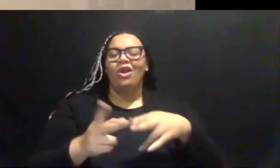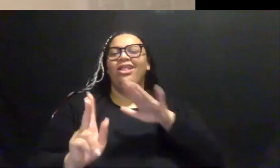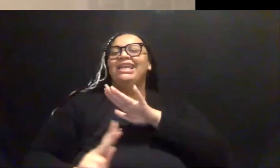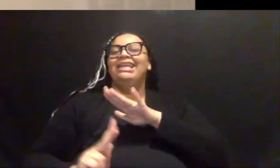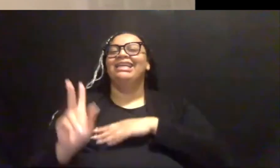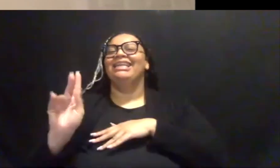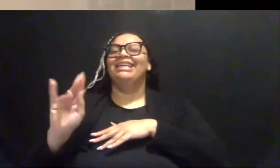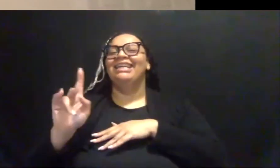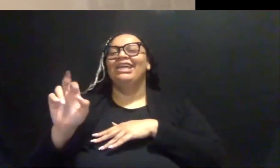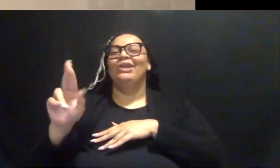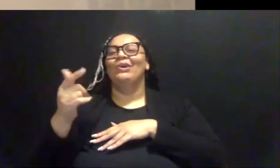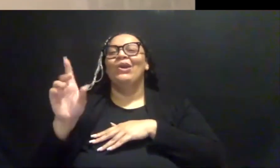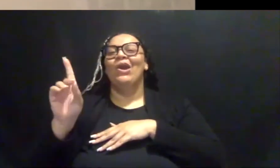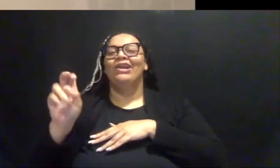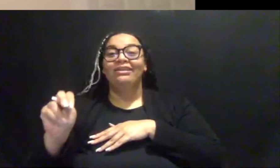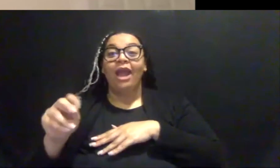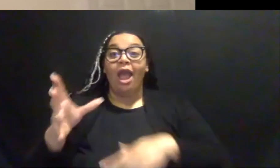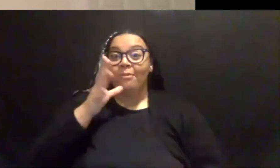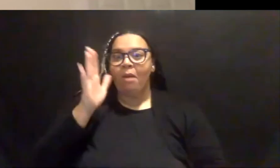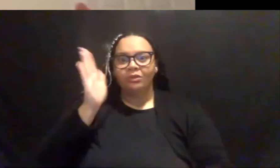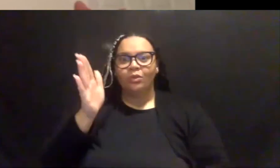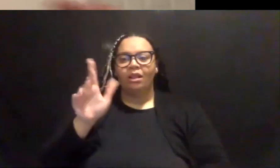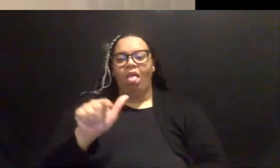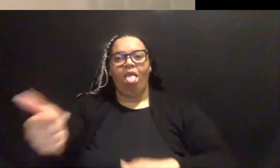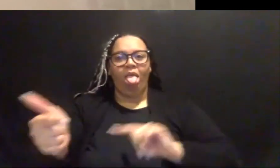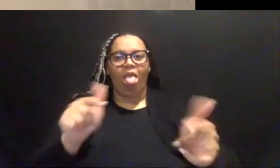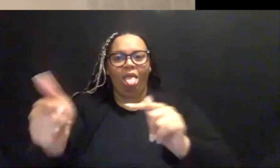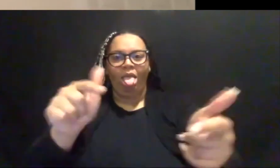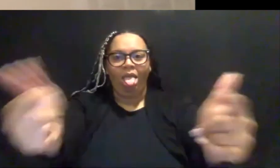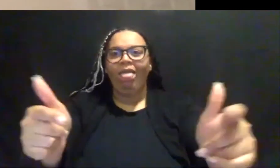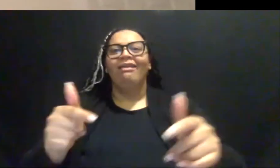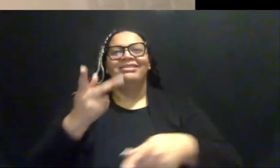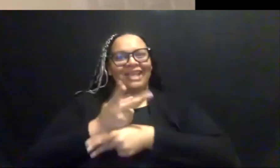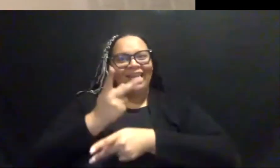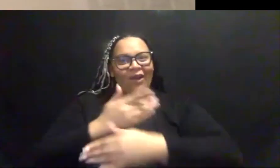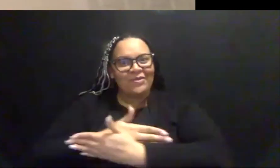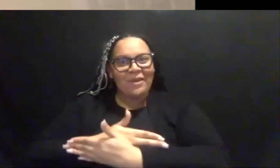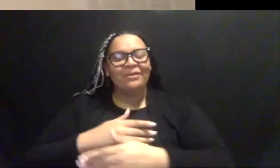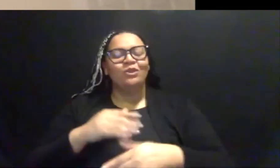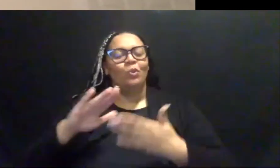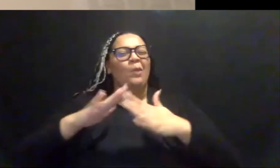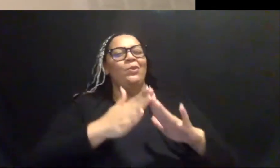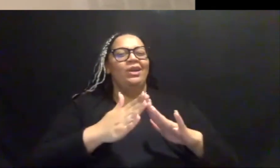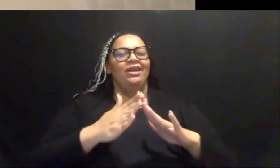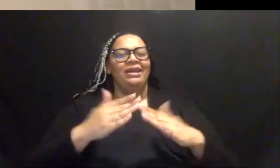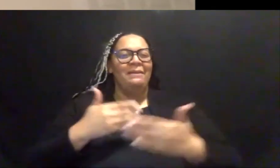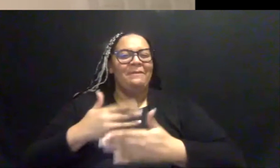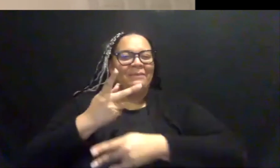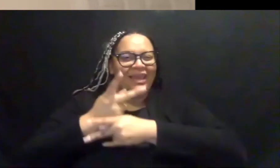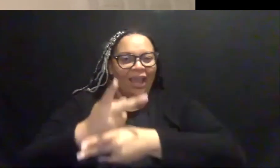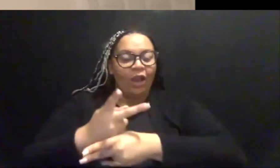turns caring for the babies. And what we found is that through that communal infant care, it increases